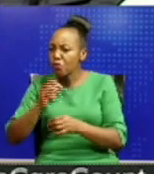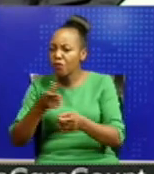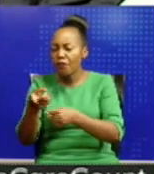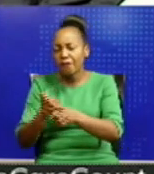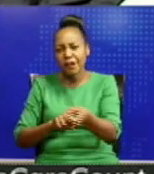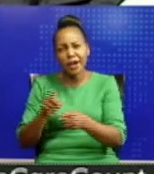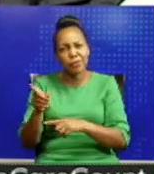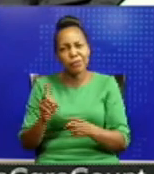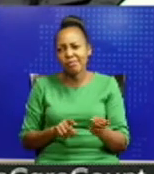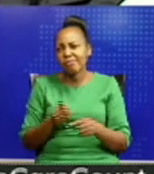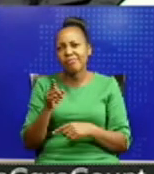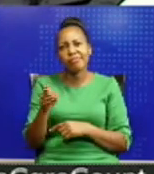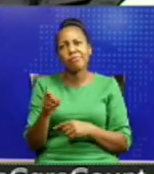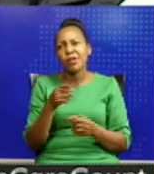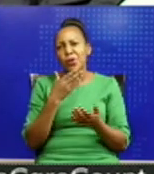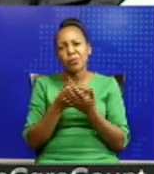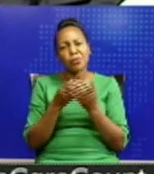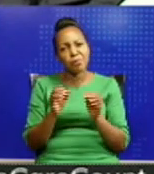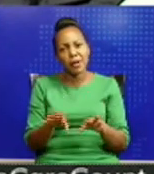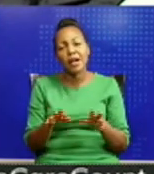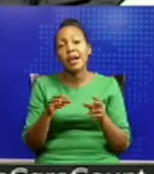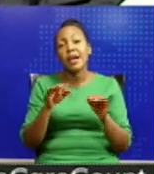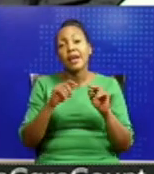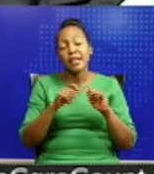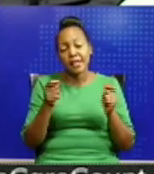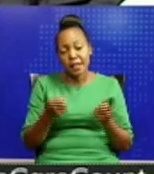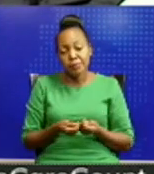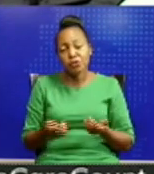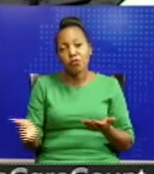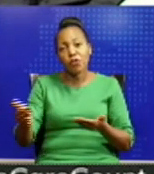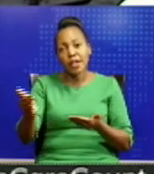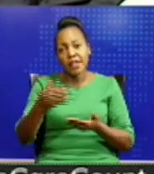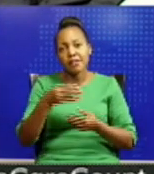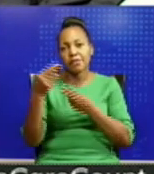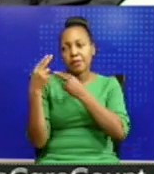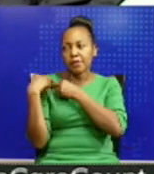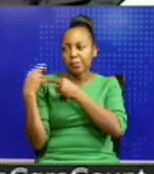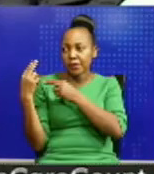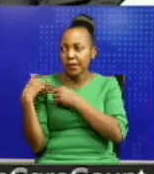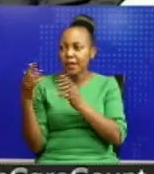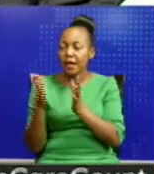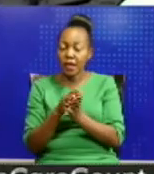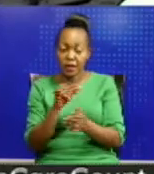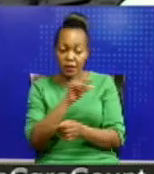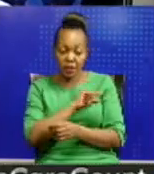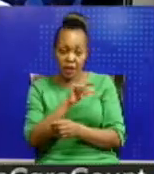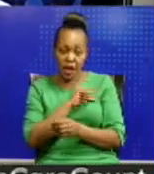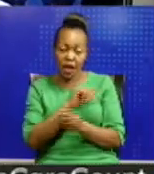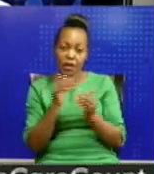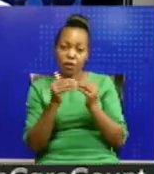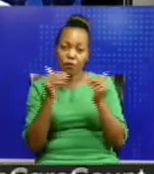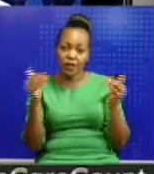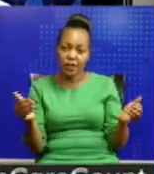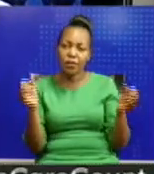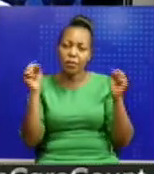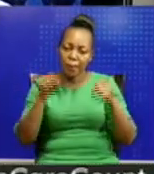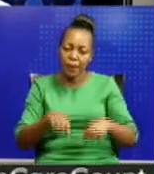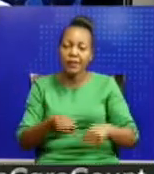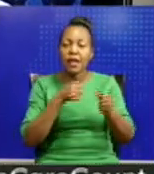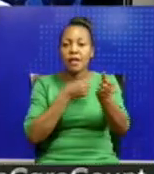in terms of responsibility, collective responsibility and for gender equality, we really need to